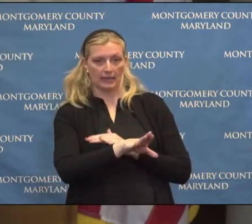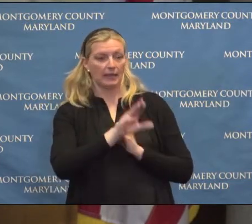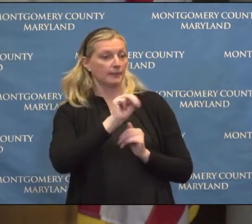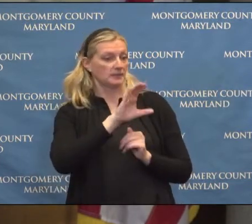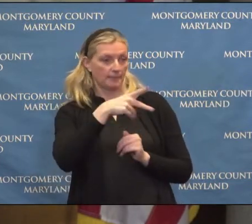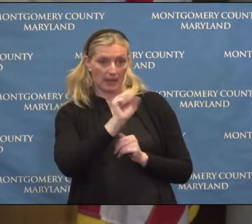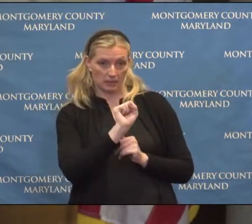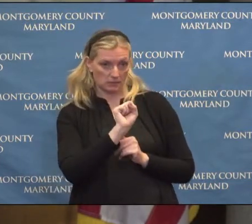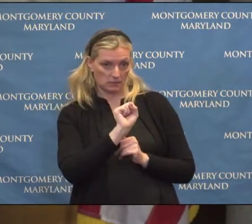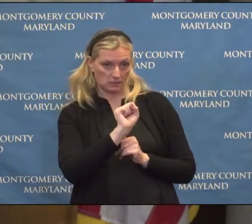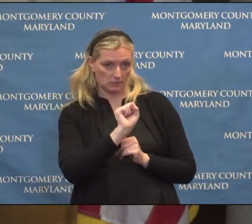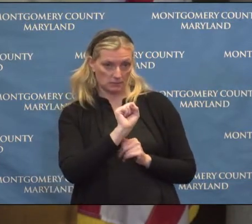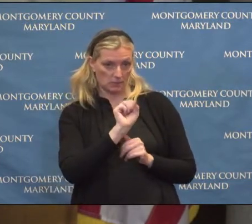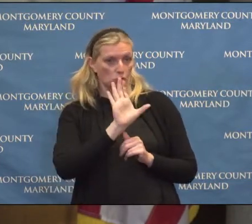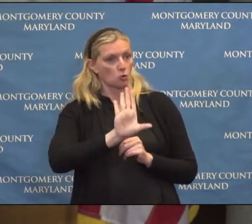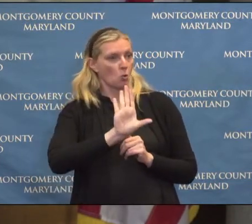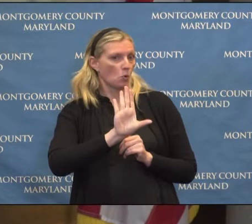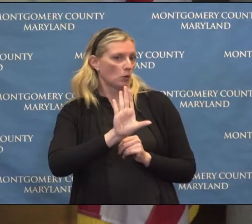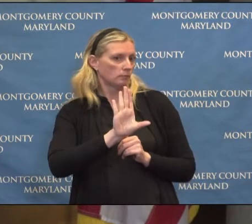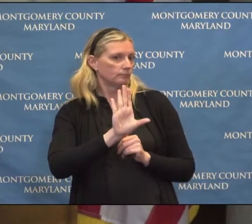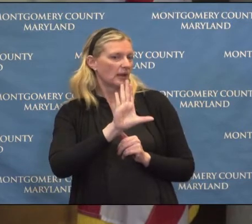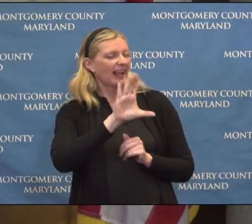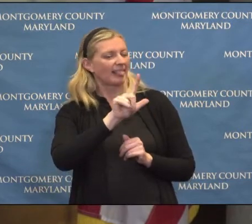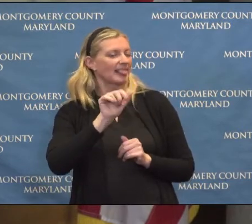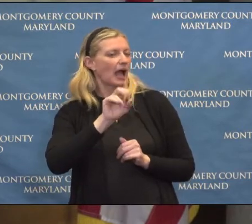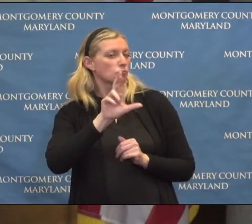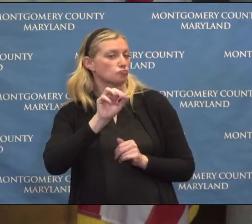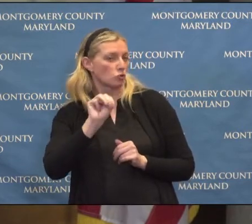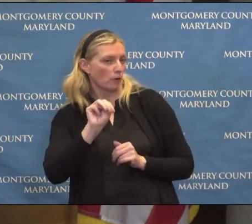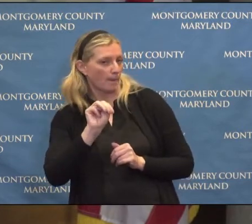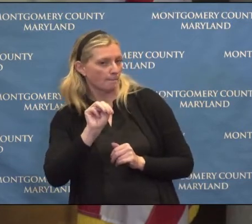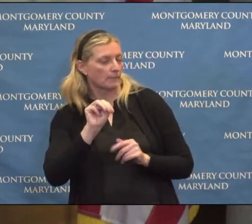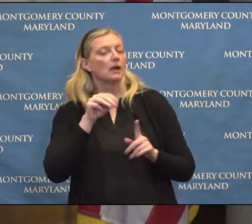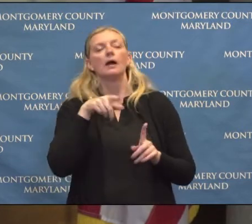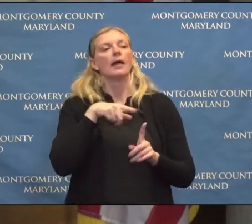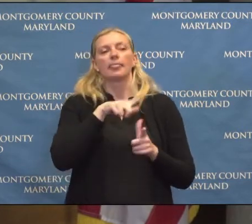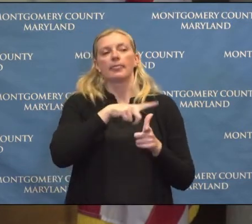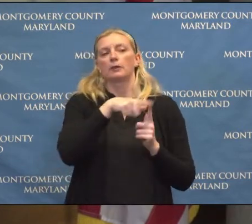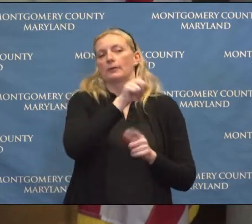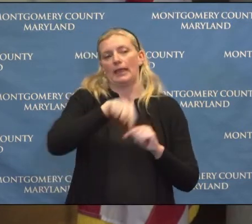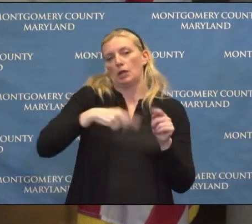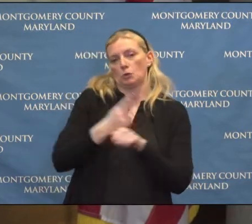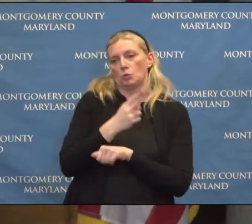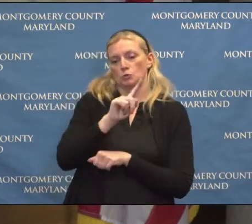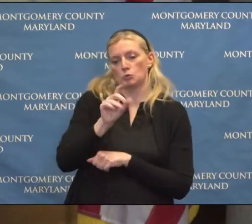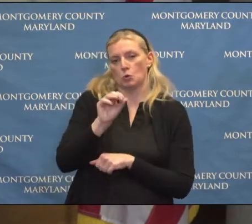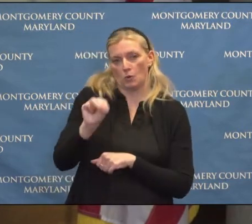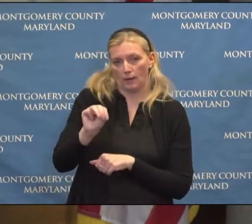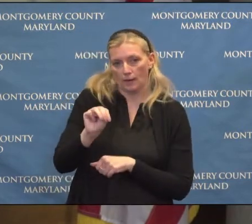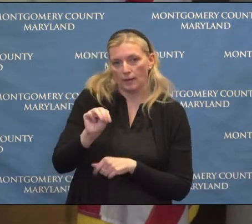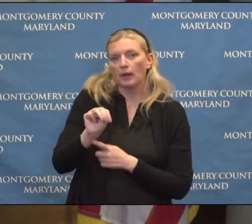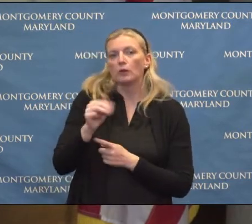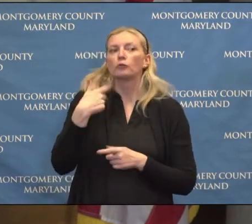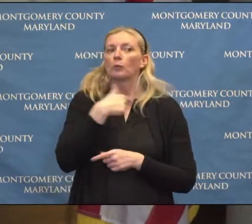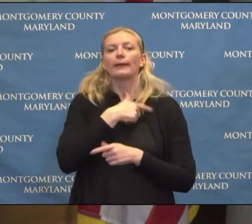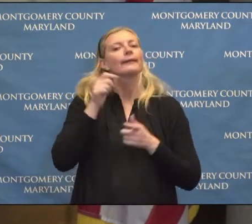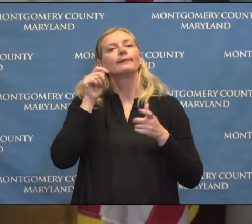we've essentially eliminated Zoom bombing from our experience. And I watch this